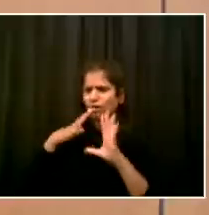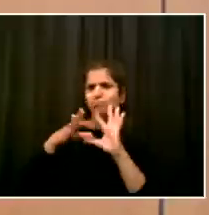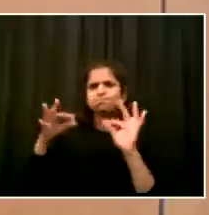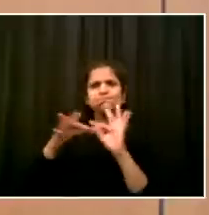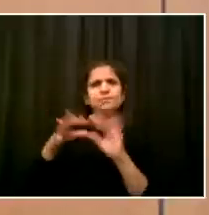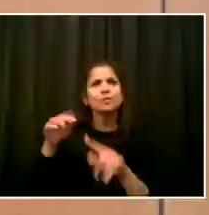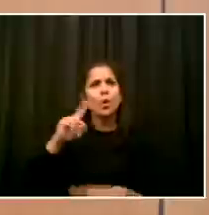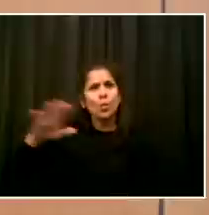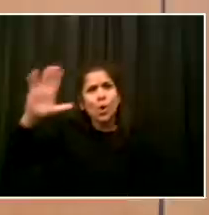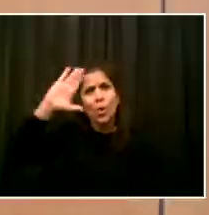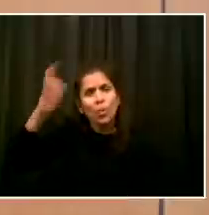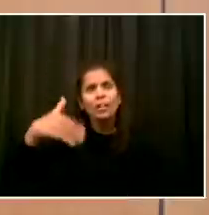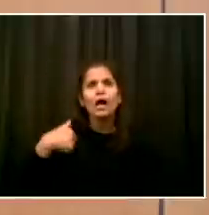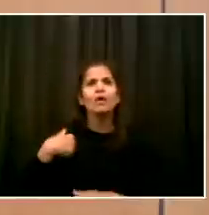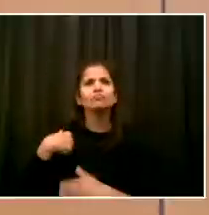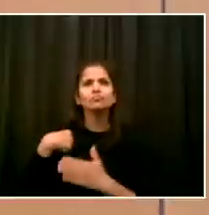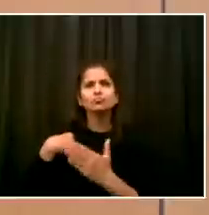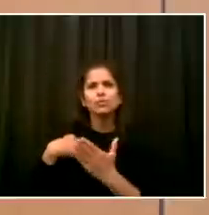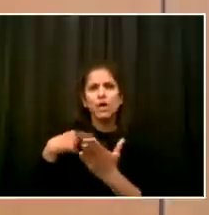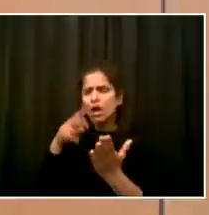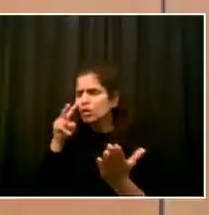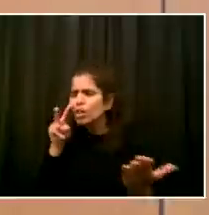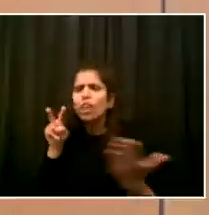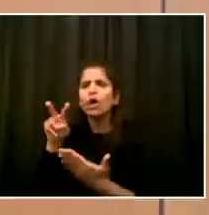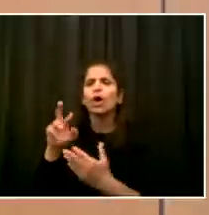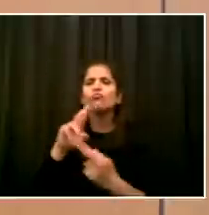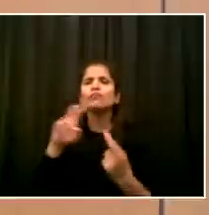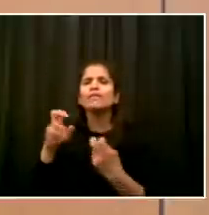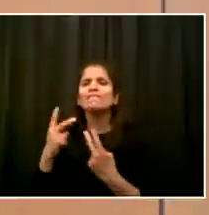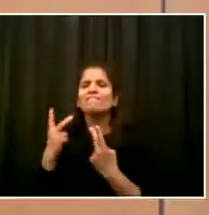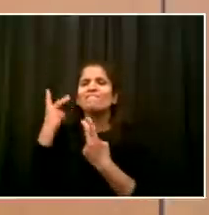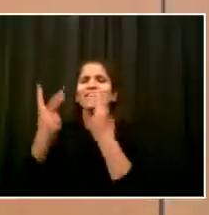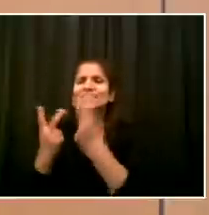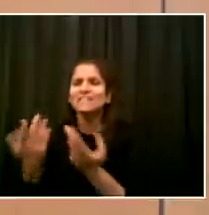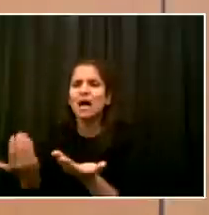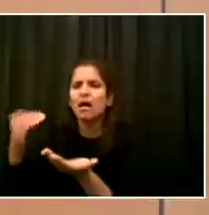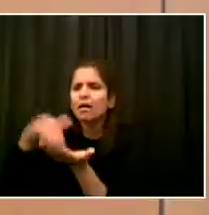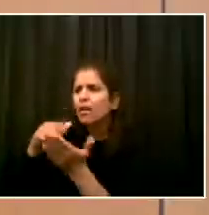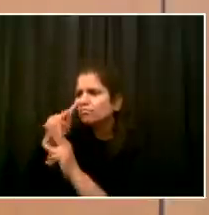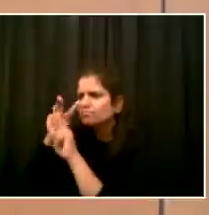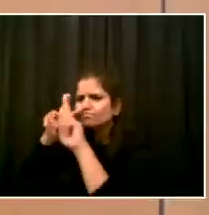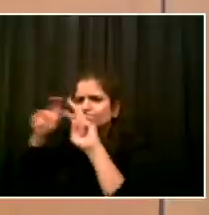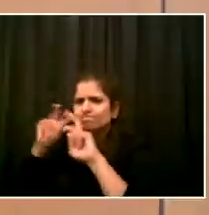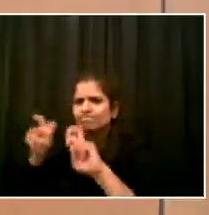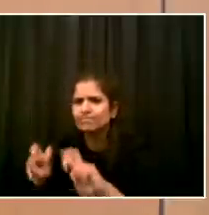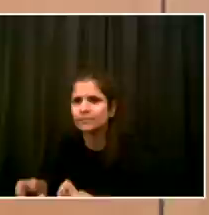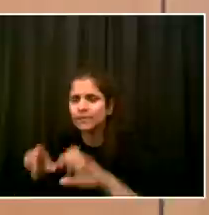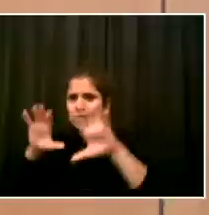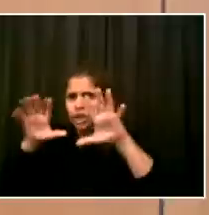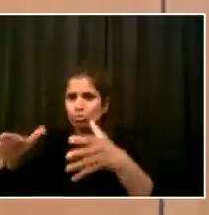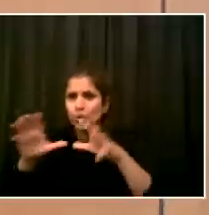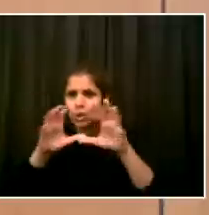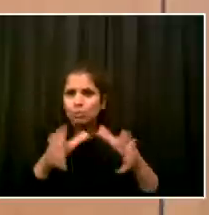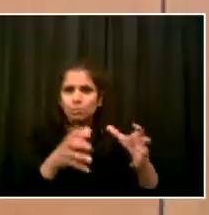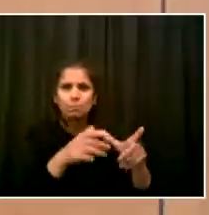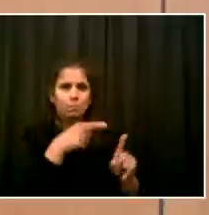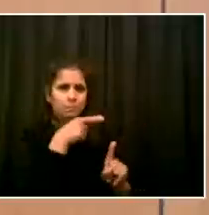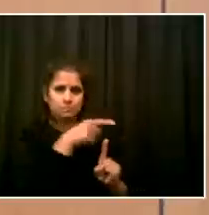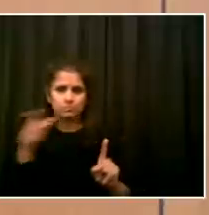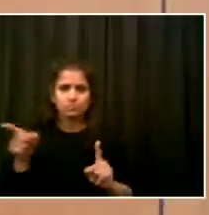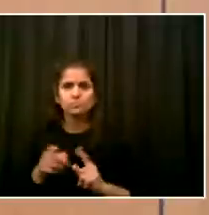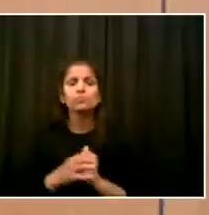these disparities in outcomes have really been, to a great, great, great degree, a product